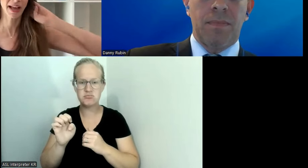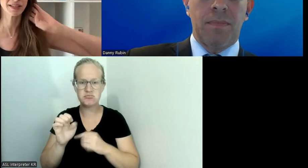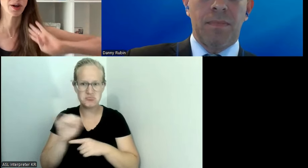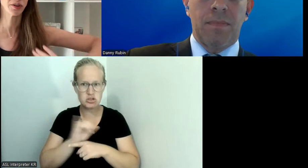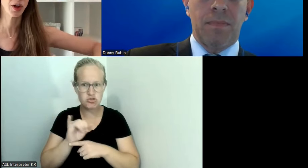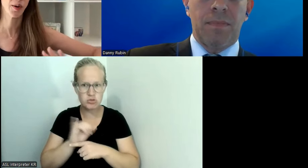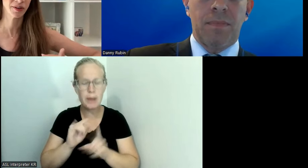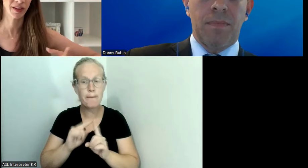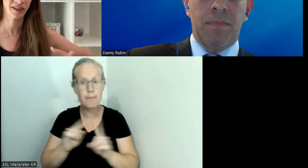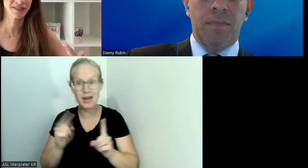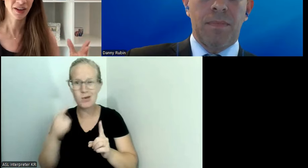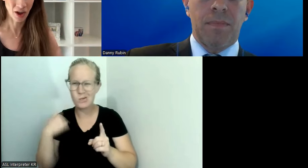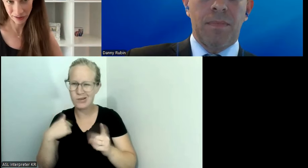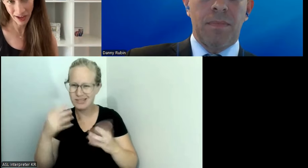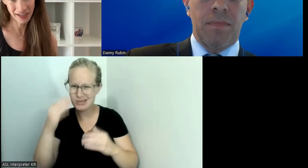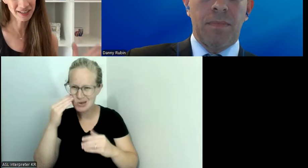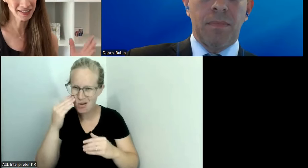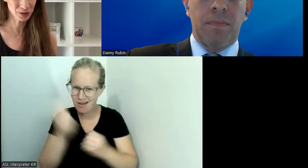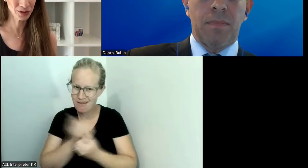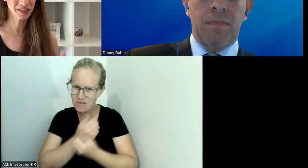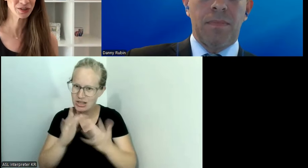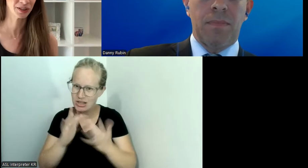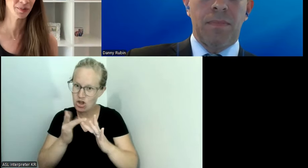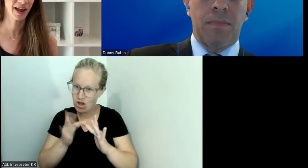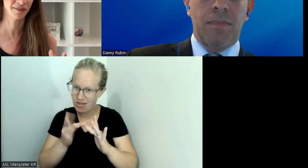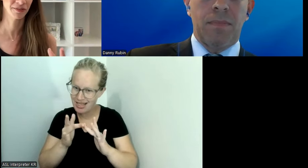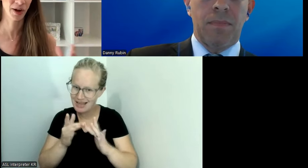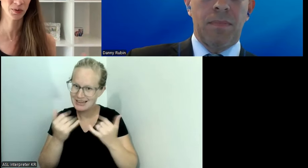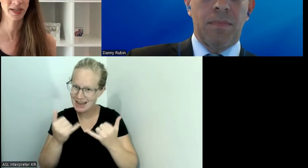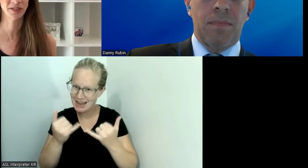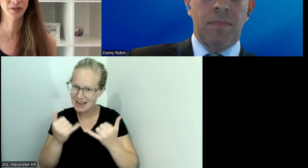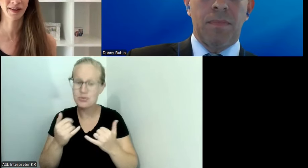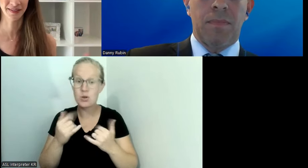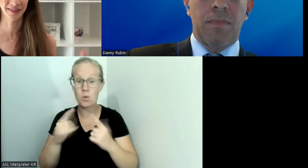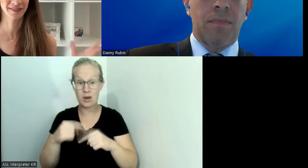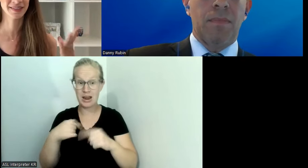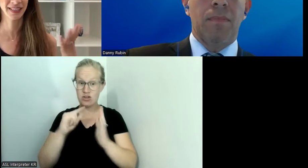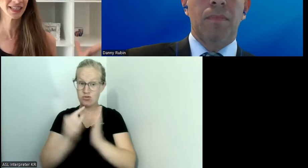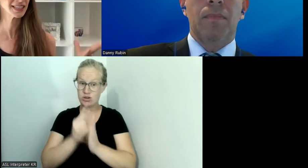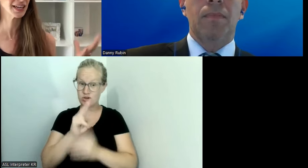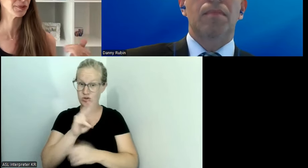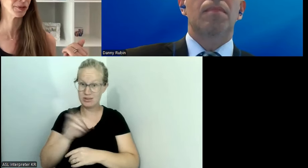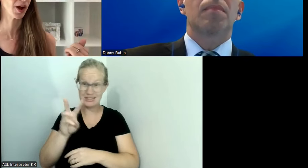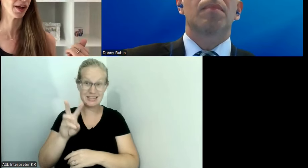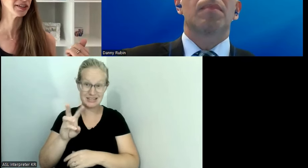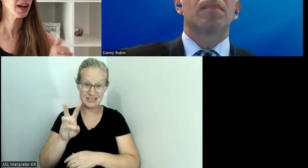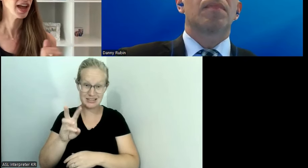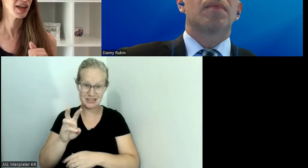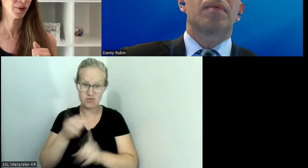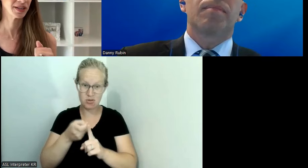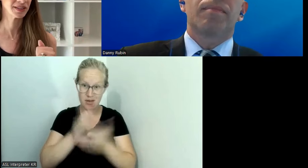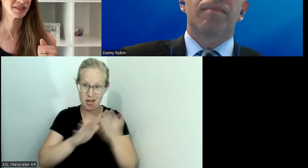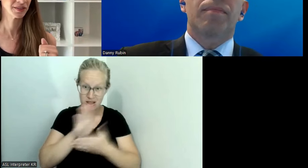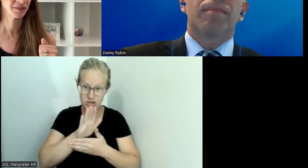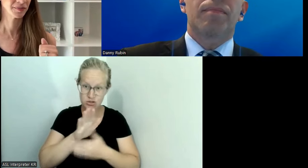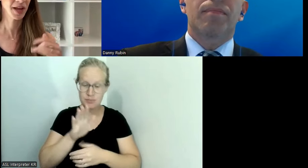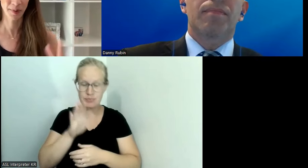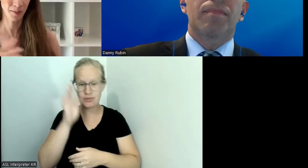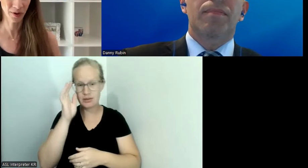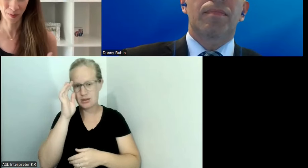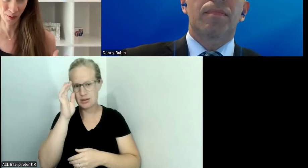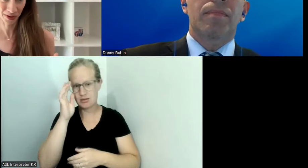industry, but as we all know, everything's online and digital. it's certainly when I graduated in 2006, it, from college, it was